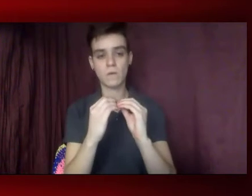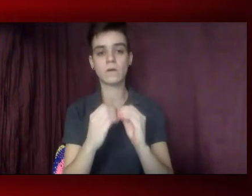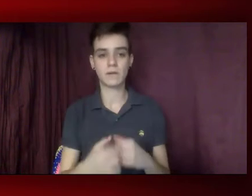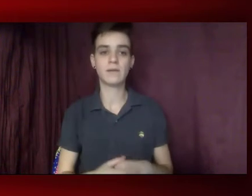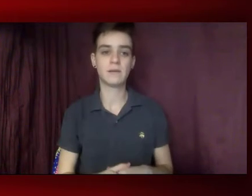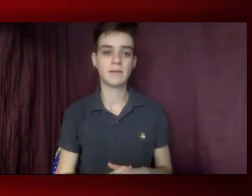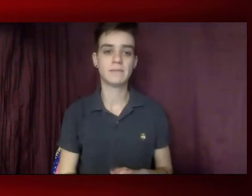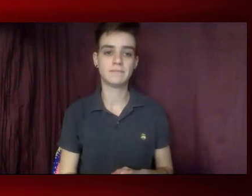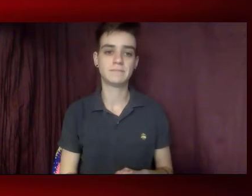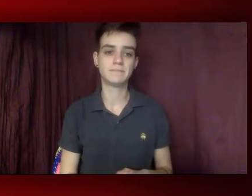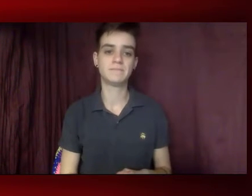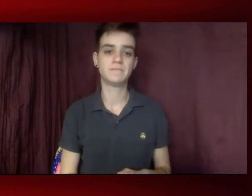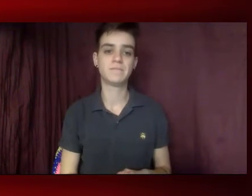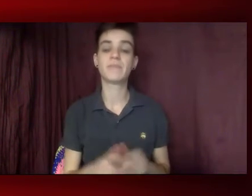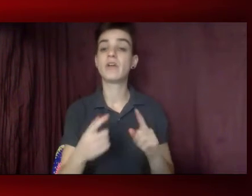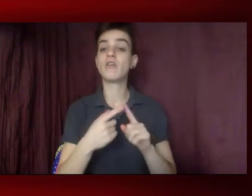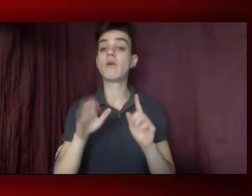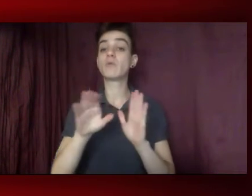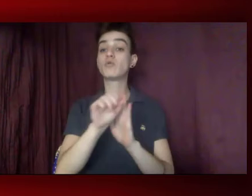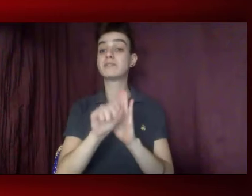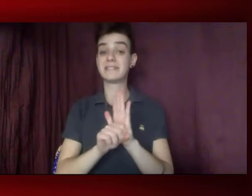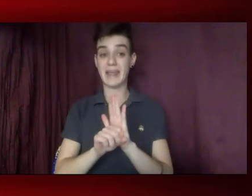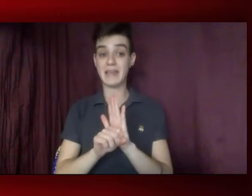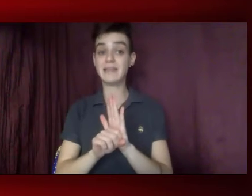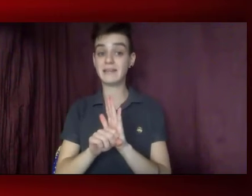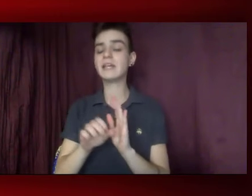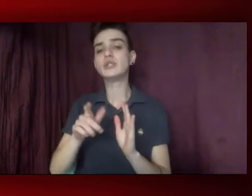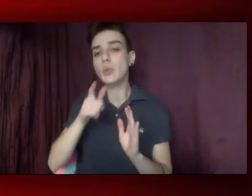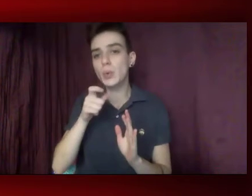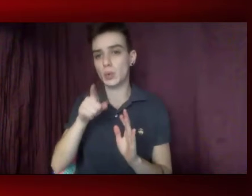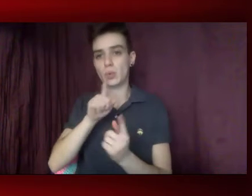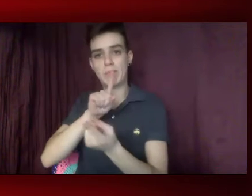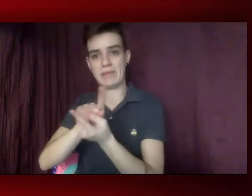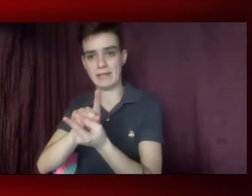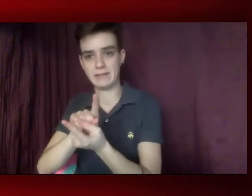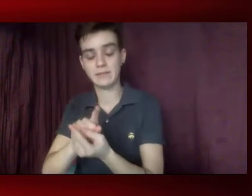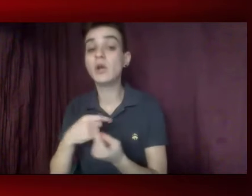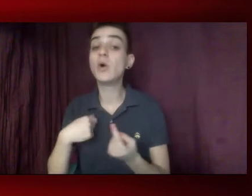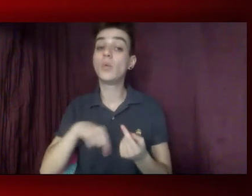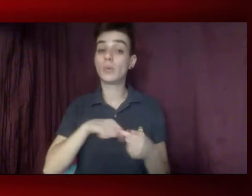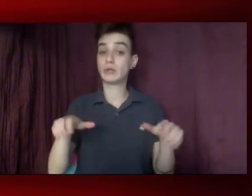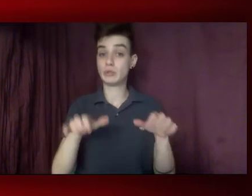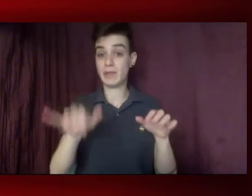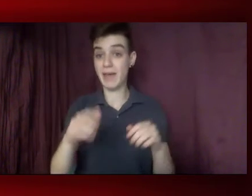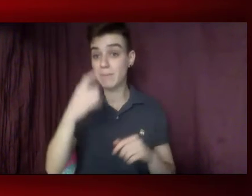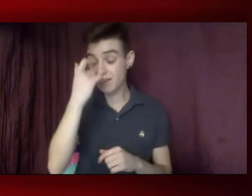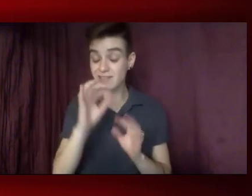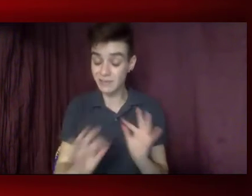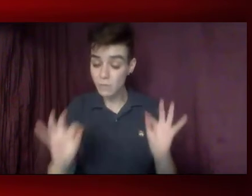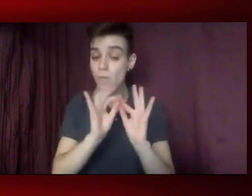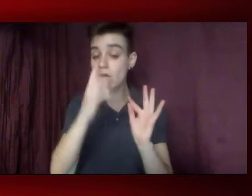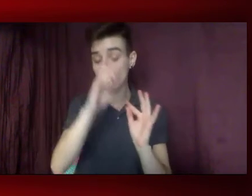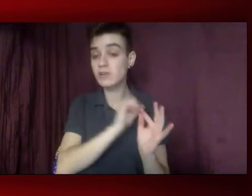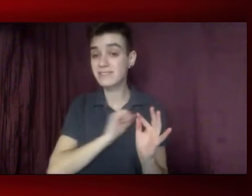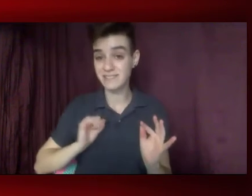delegation from your state is who you are about to meet with. And we're doing that because one of the important things for the Senate meetings, because